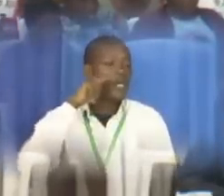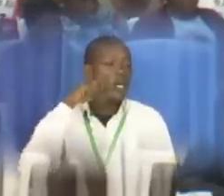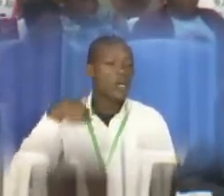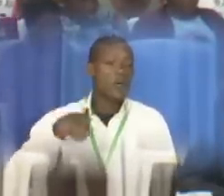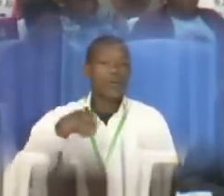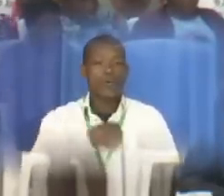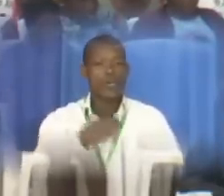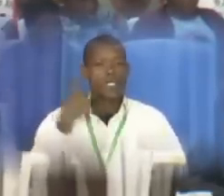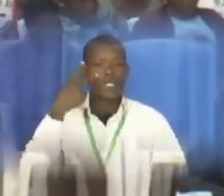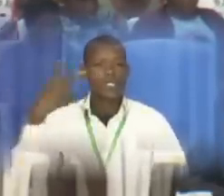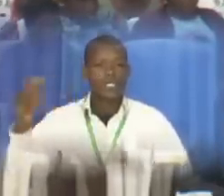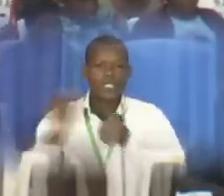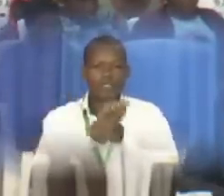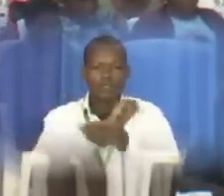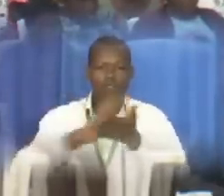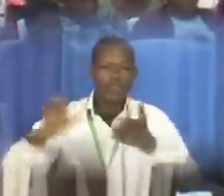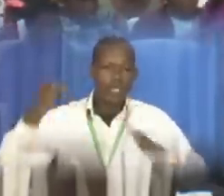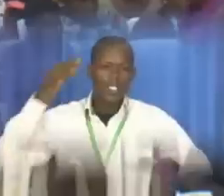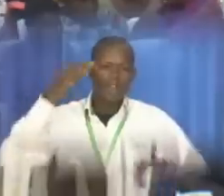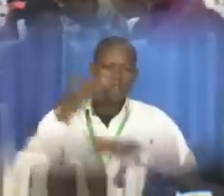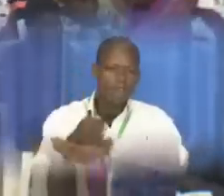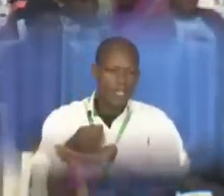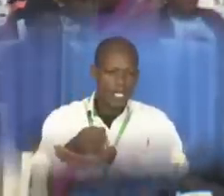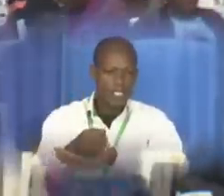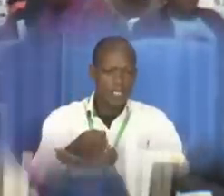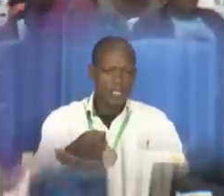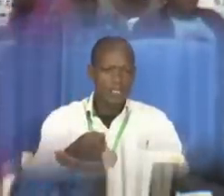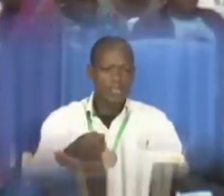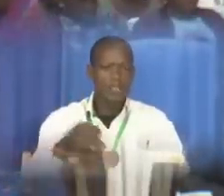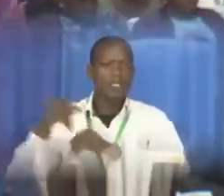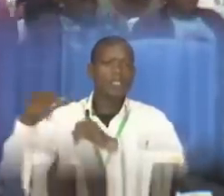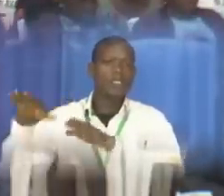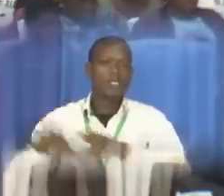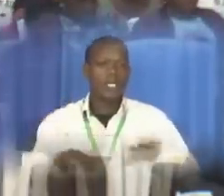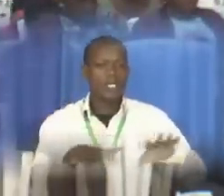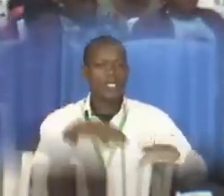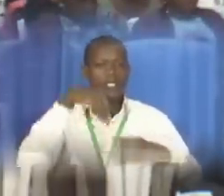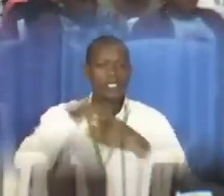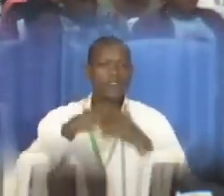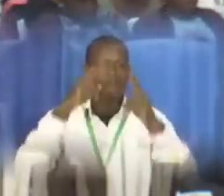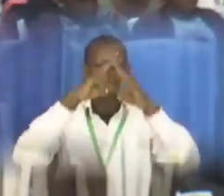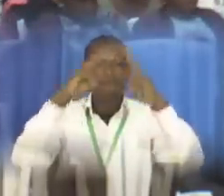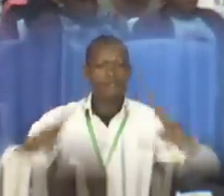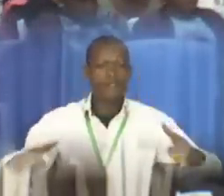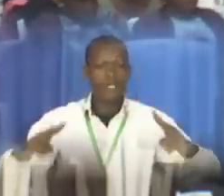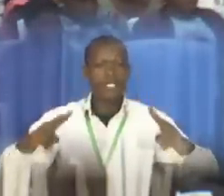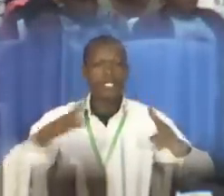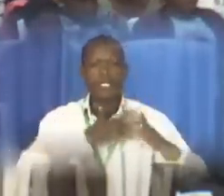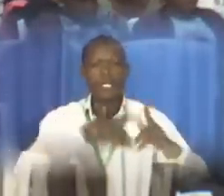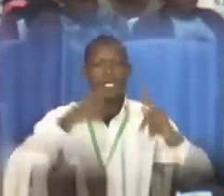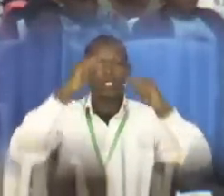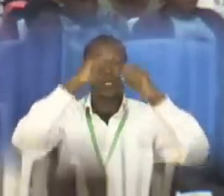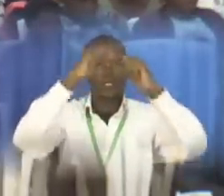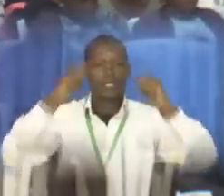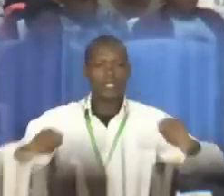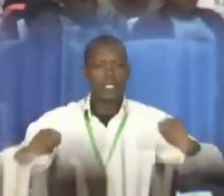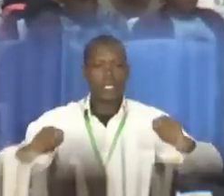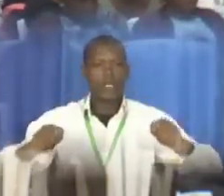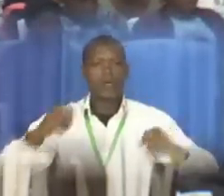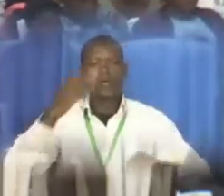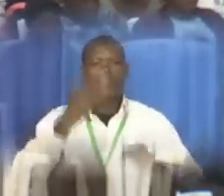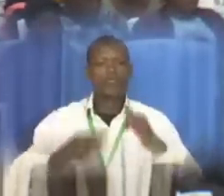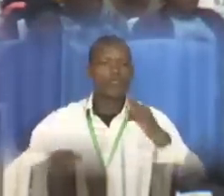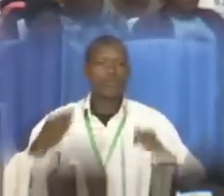devastating effects on villages and towns. So if God says what happened